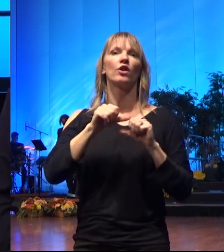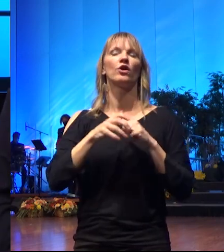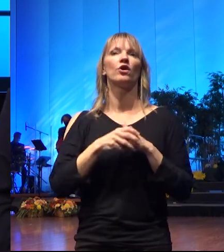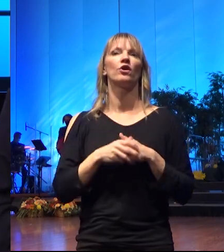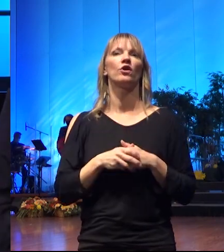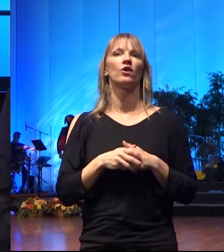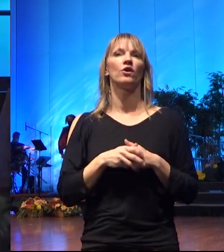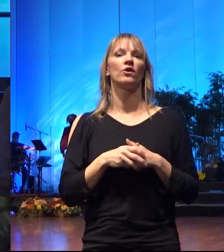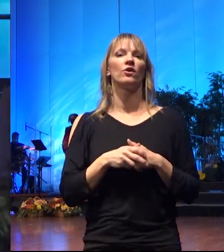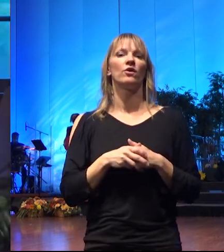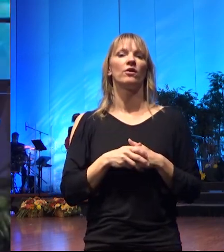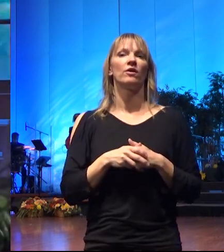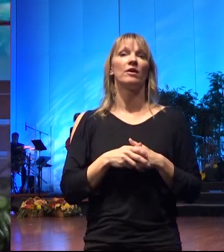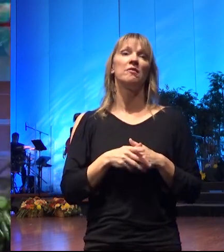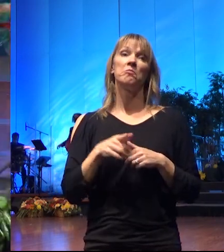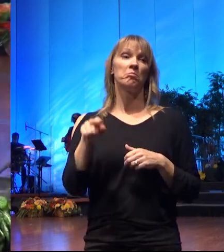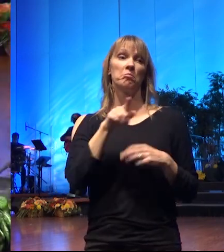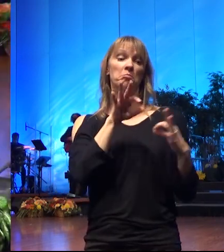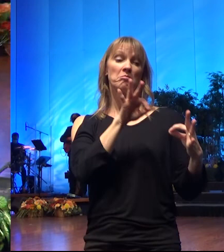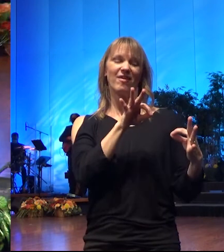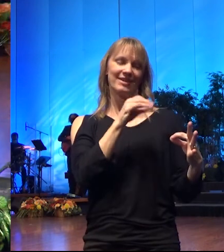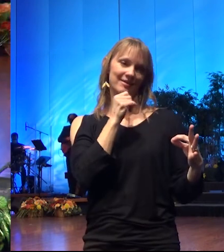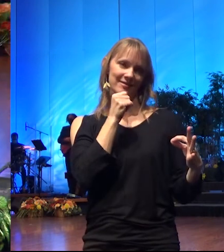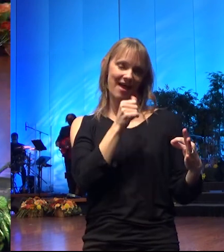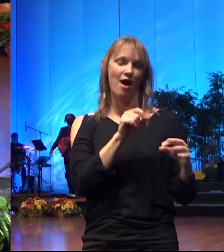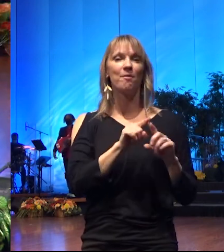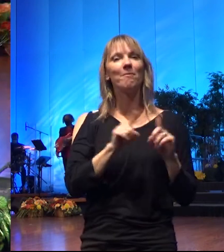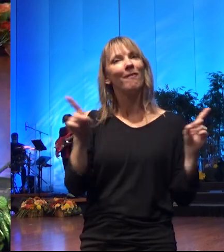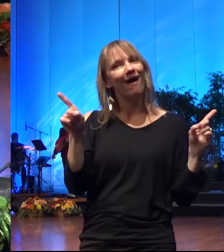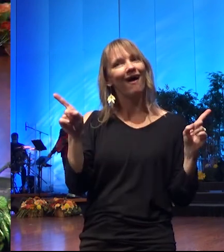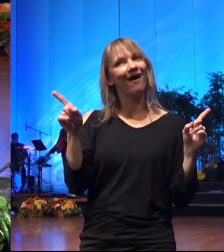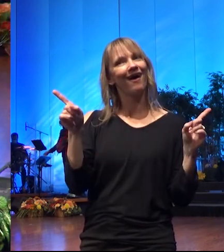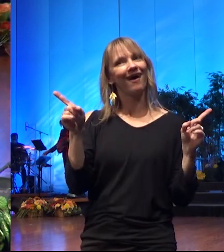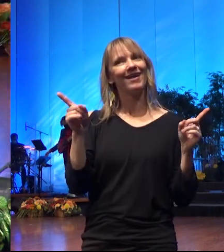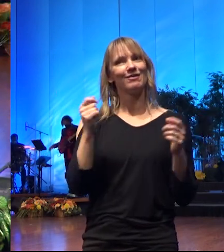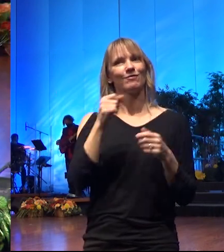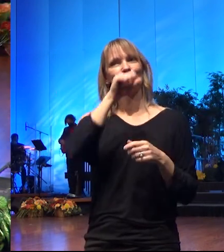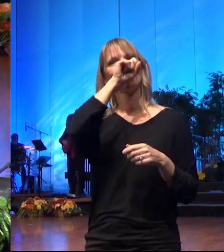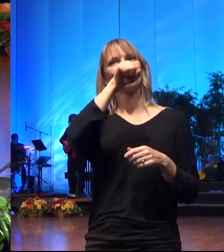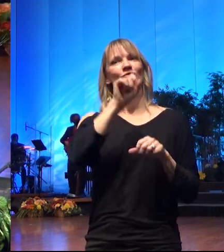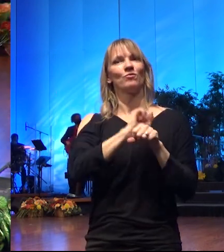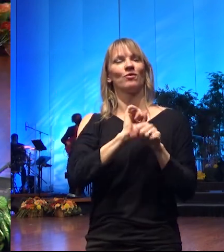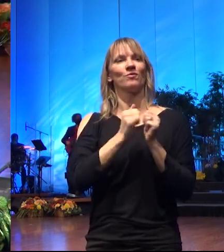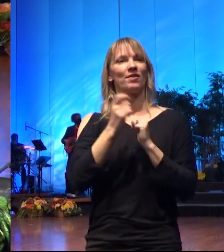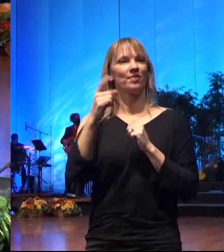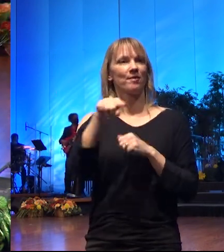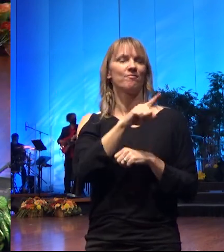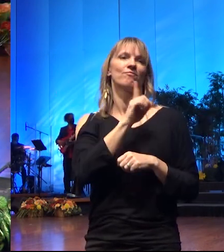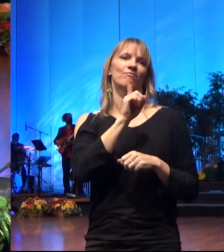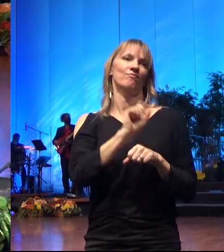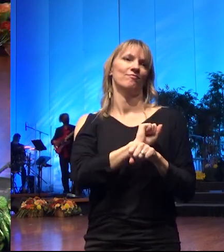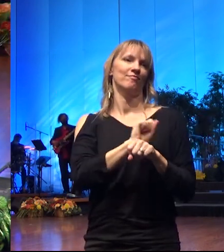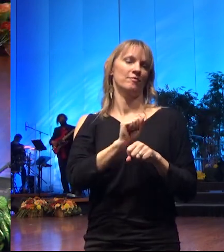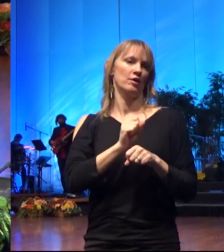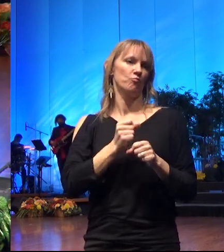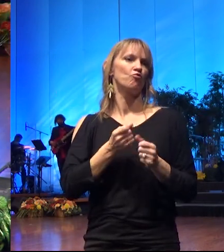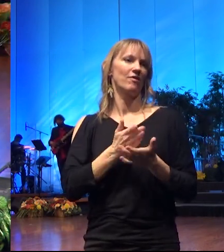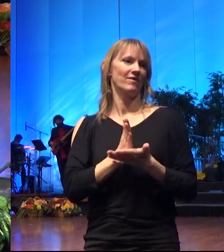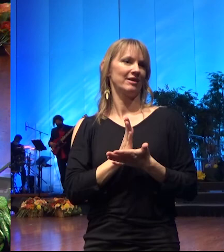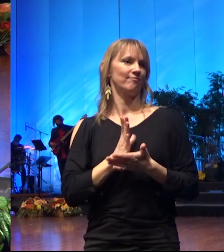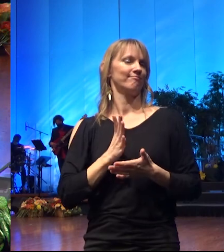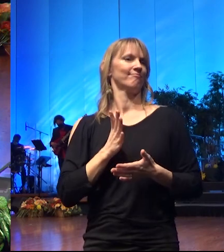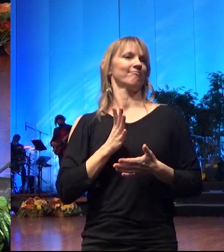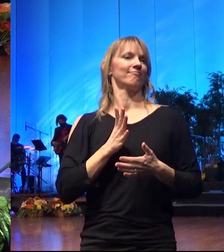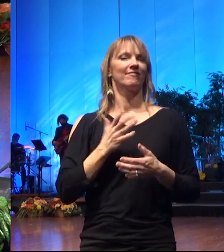our volunteers here with me this morning. Scott Shaw, who is one of our usher leaders. He was an usher leader in the 12